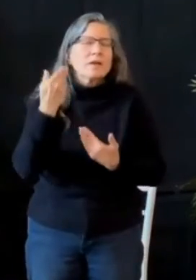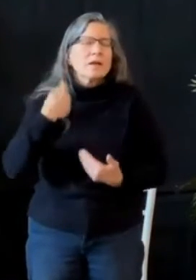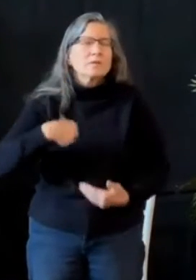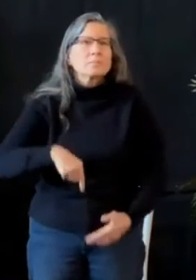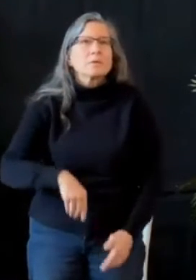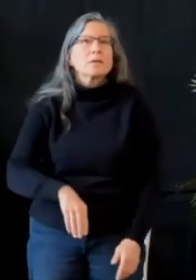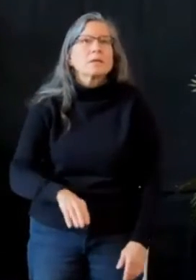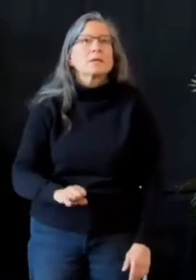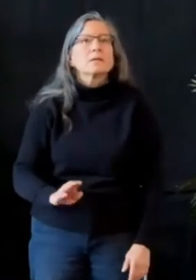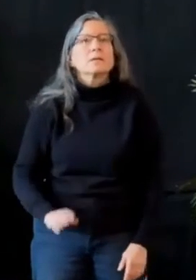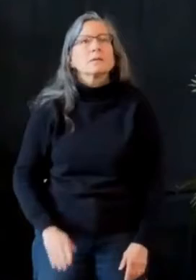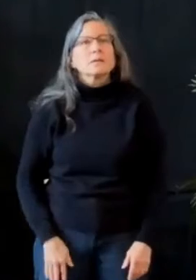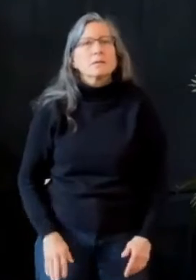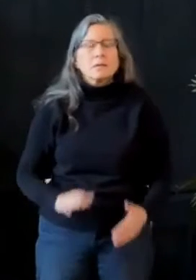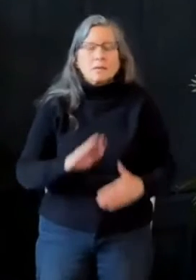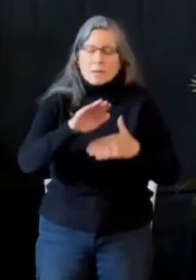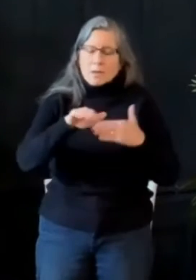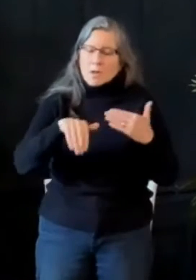fails me.